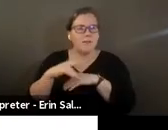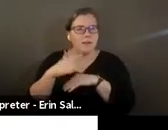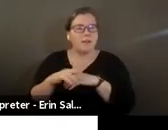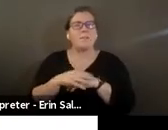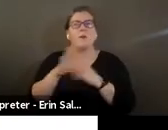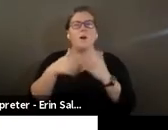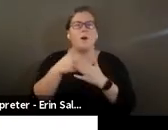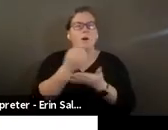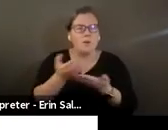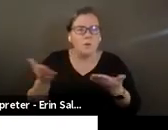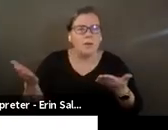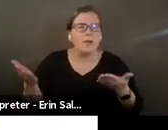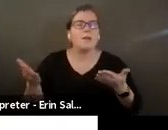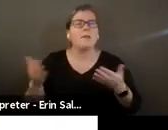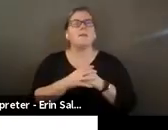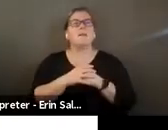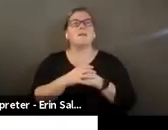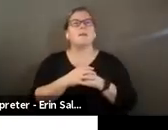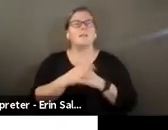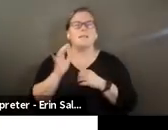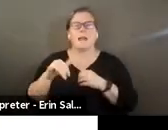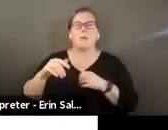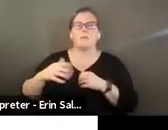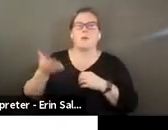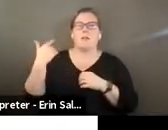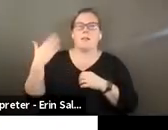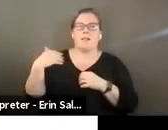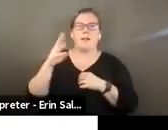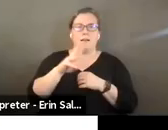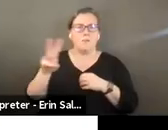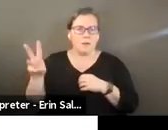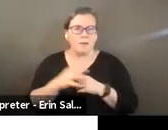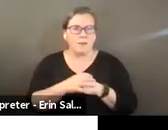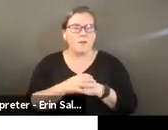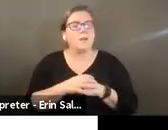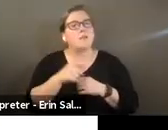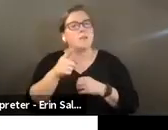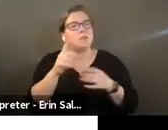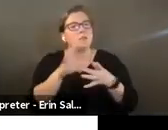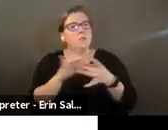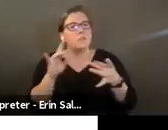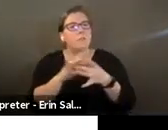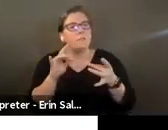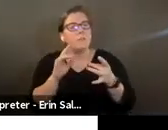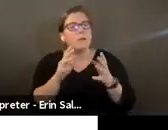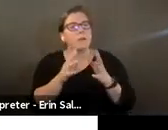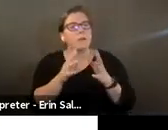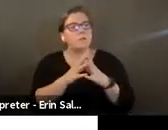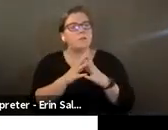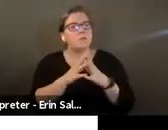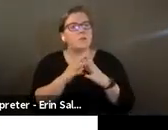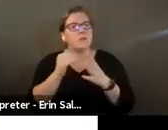equipment that you guys offer in our last webinar. And you've mentioned those pieces of